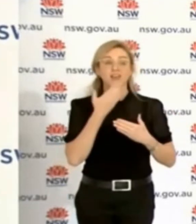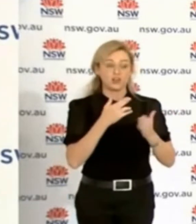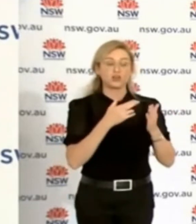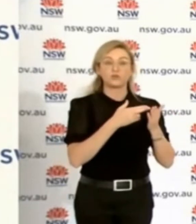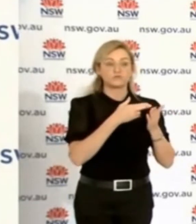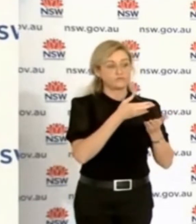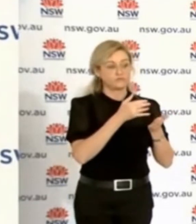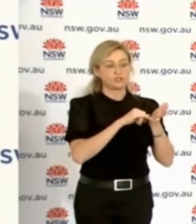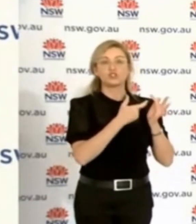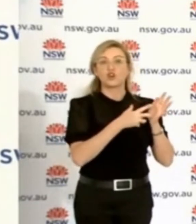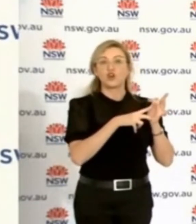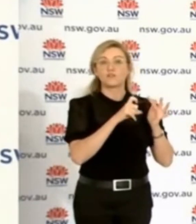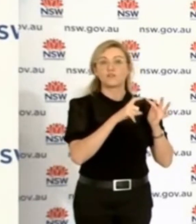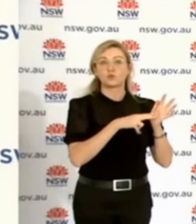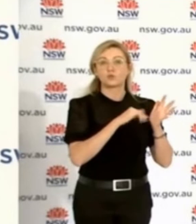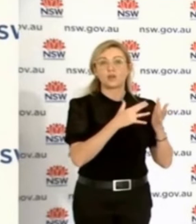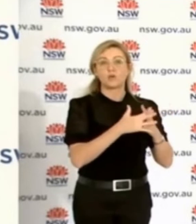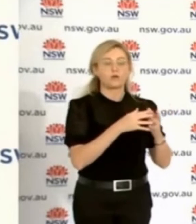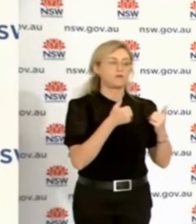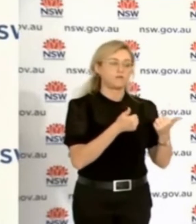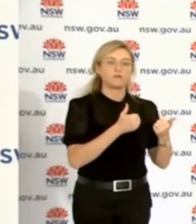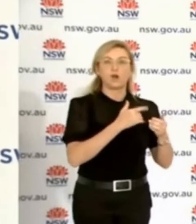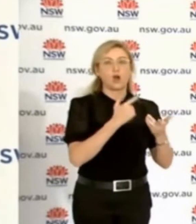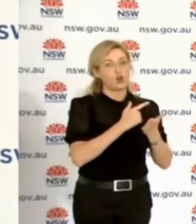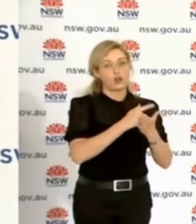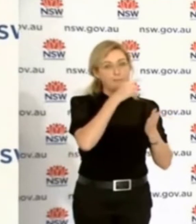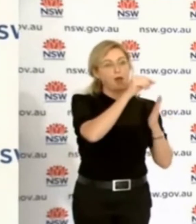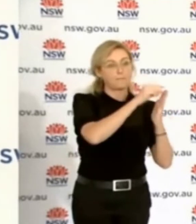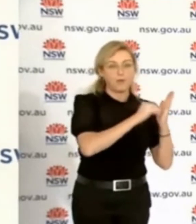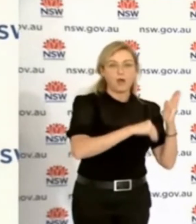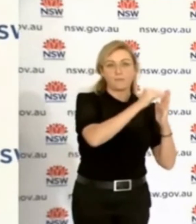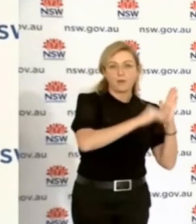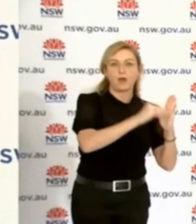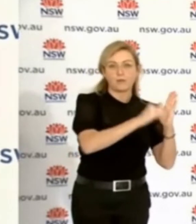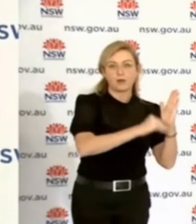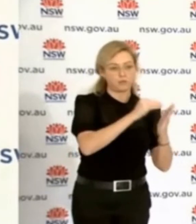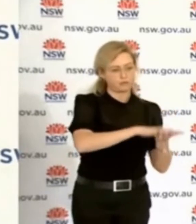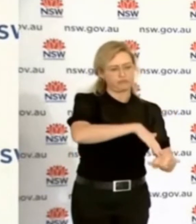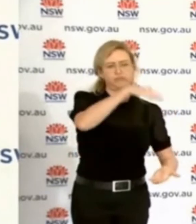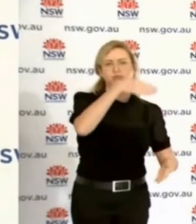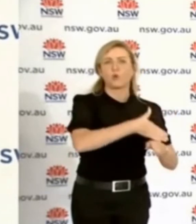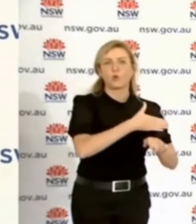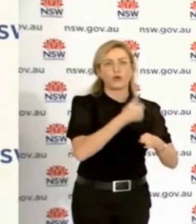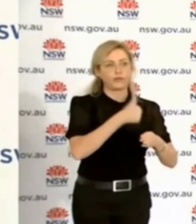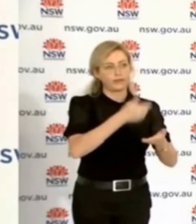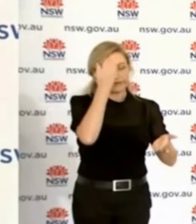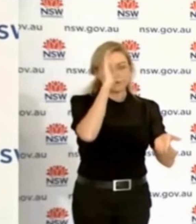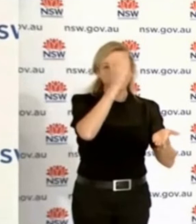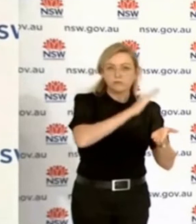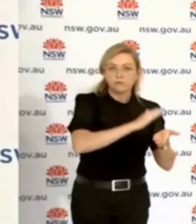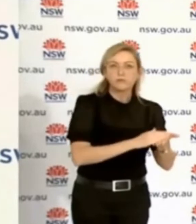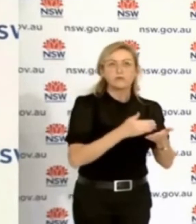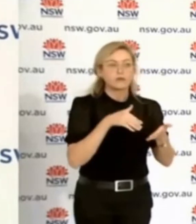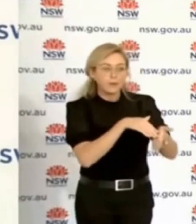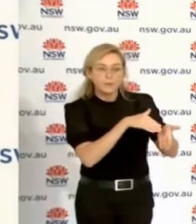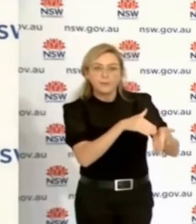South Wales for the work that they have done in terms of processing a number of these payments. They are obviously ongoing at the moment alongside the disaster payment through Service